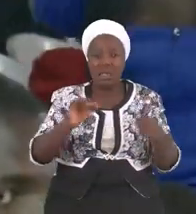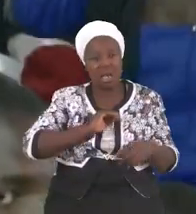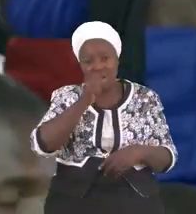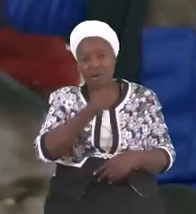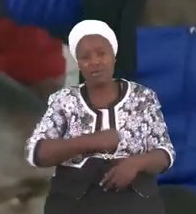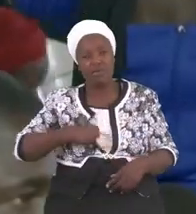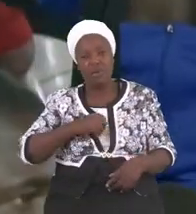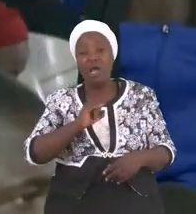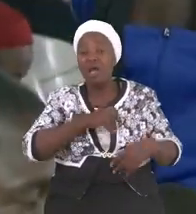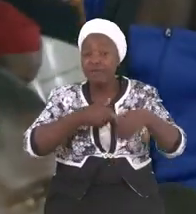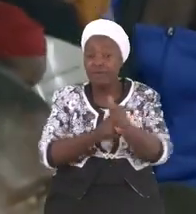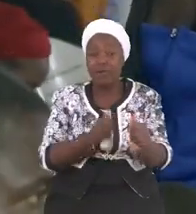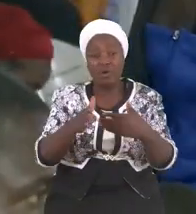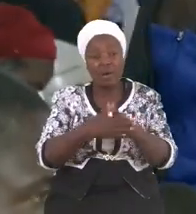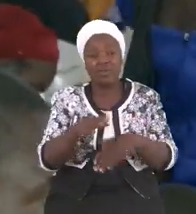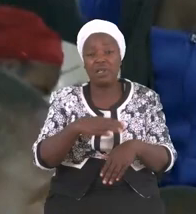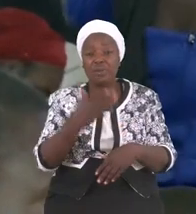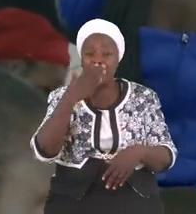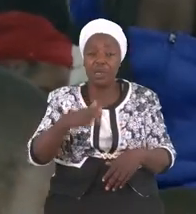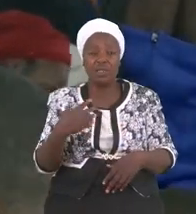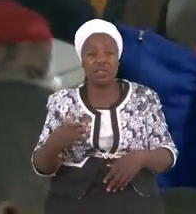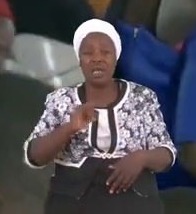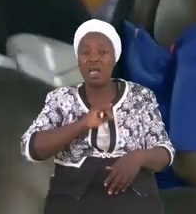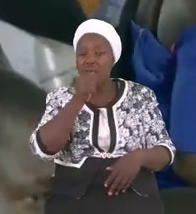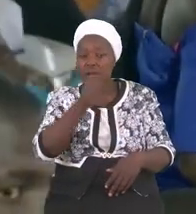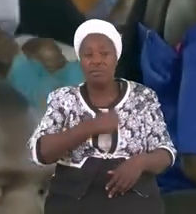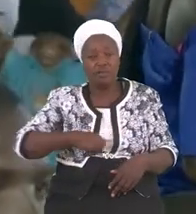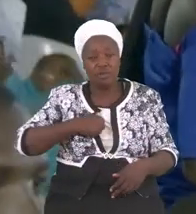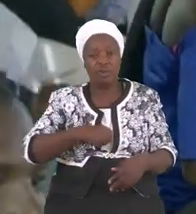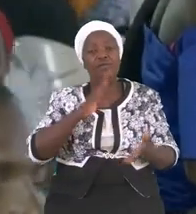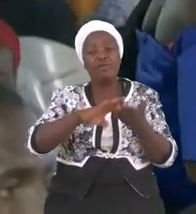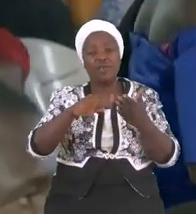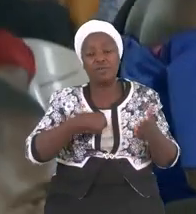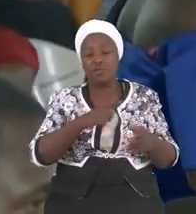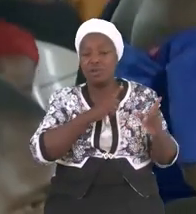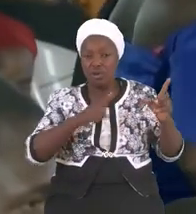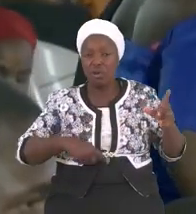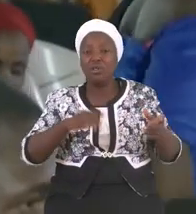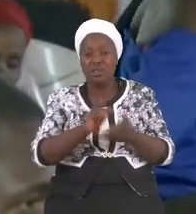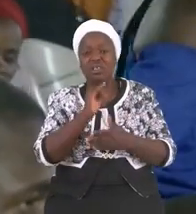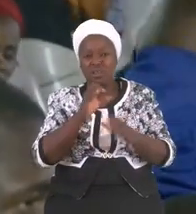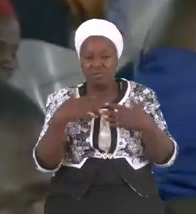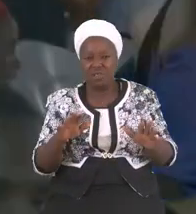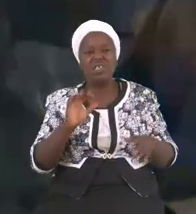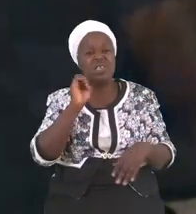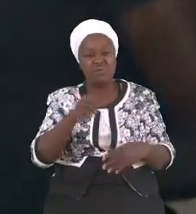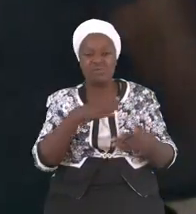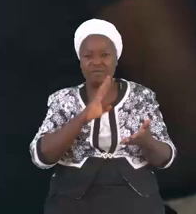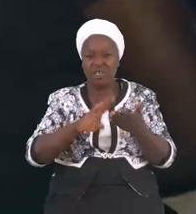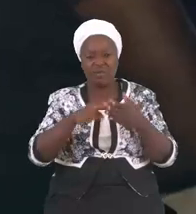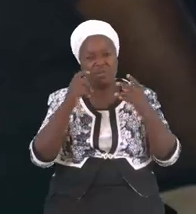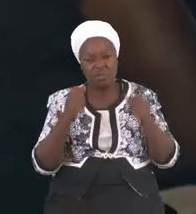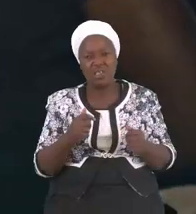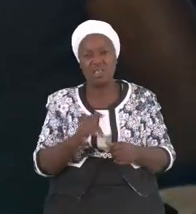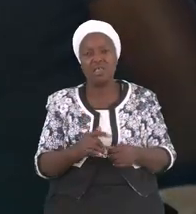followed after evil things. I am sorry. Forgive me, Lord. That's right. He forgives immediately. Let me